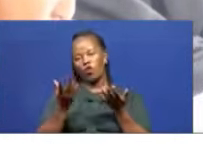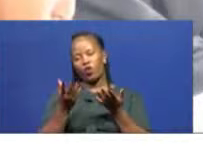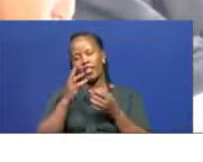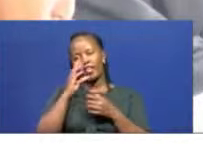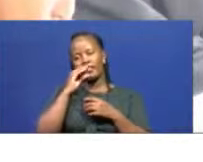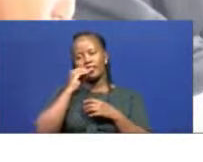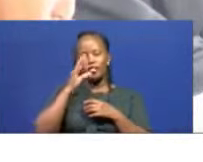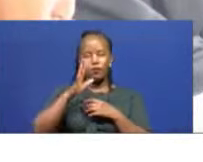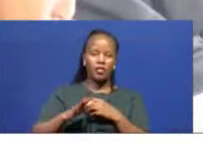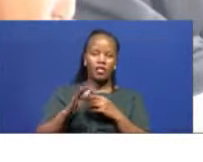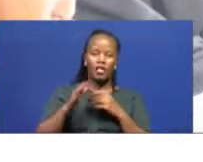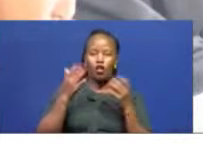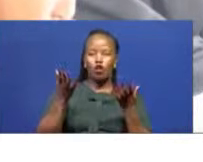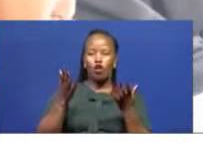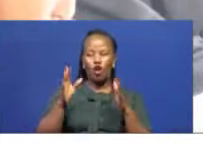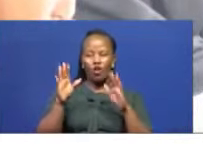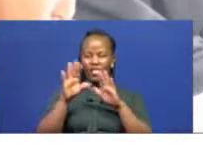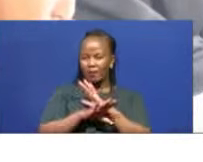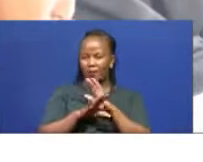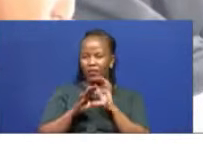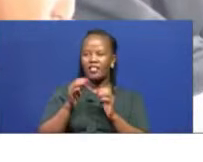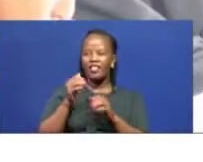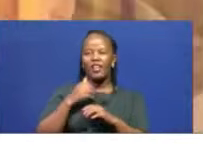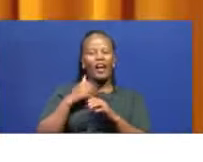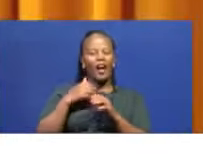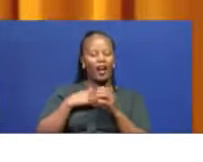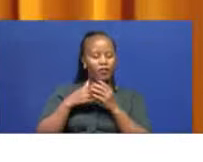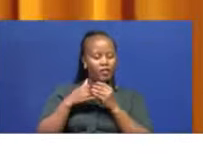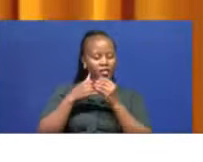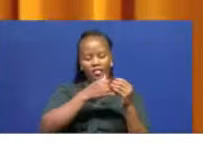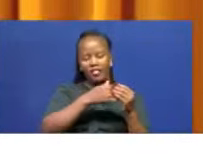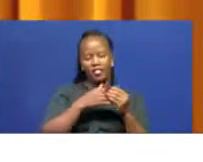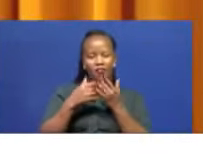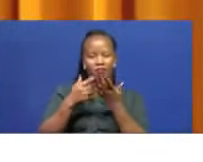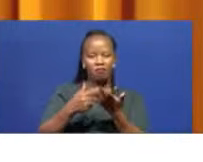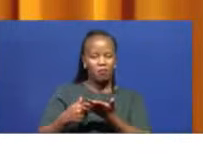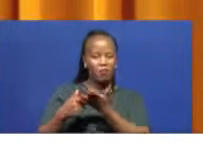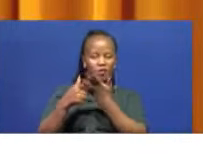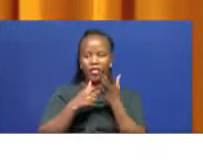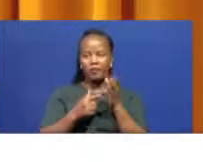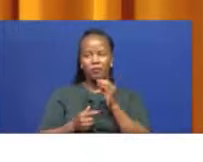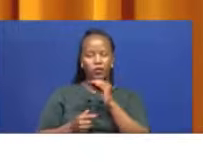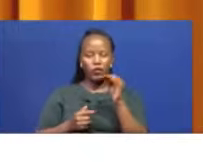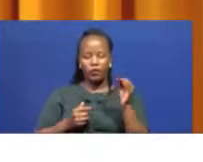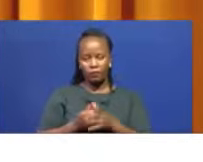nor the Deputy Speaker should have presided over the impeachment motion.